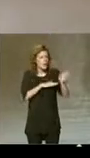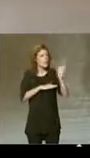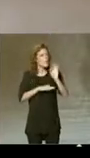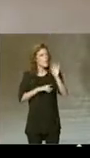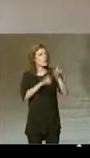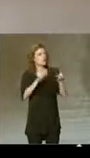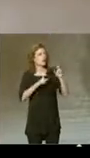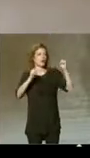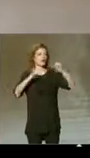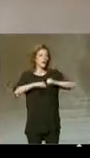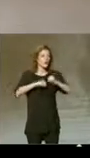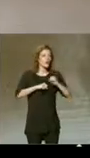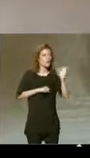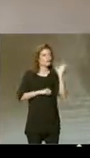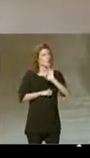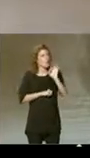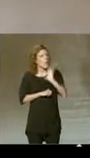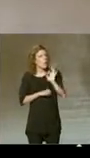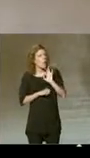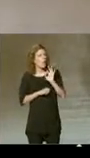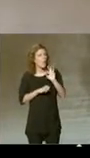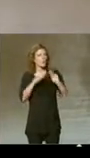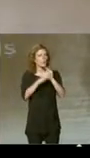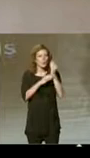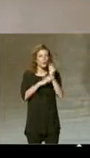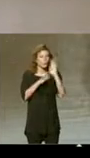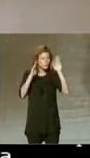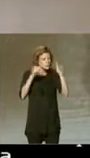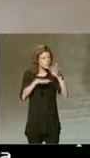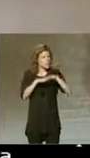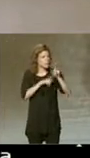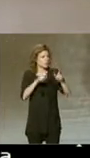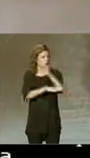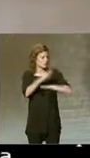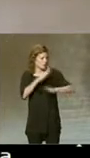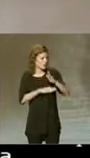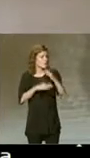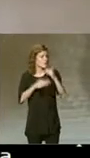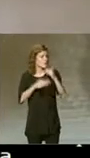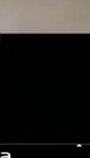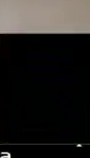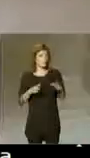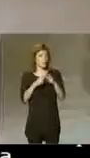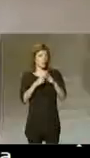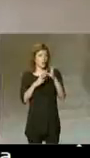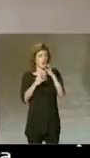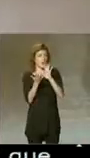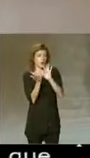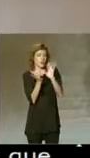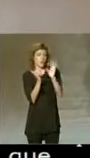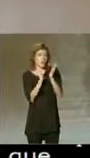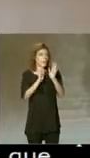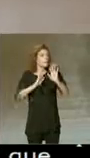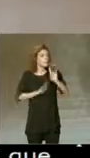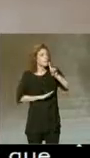Some people focus much more on impairments, some other on the elderly people. The society is